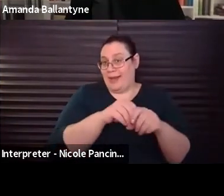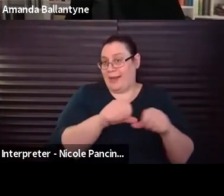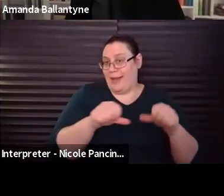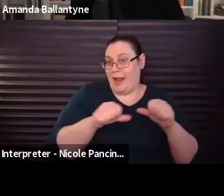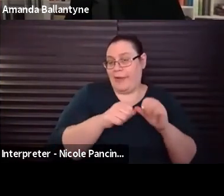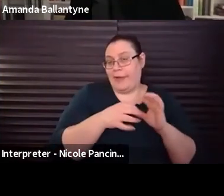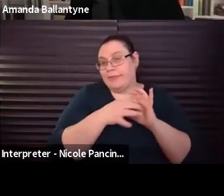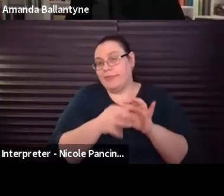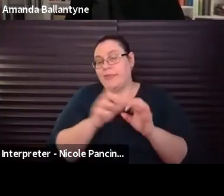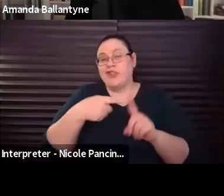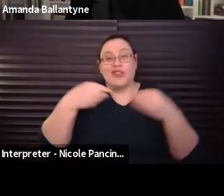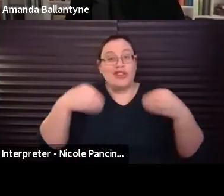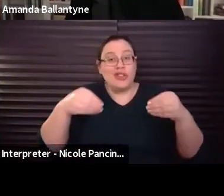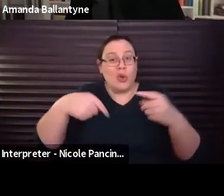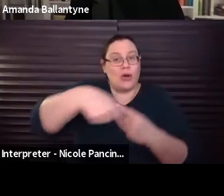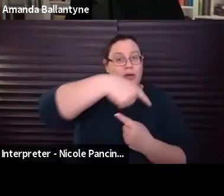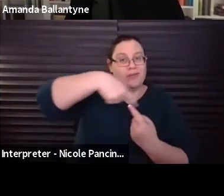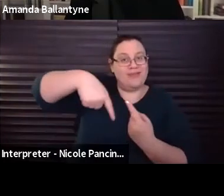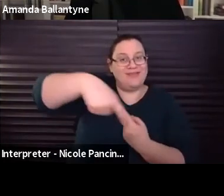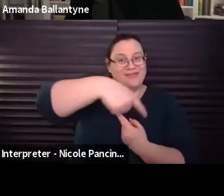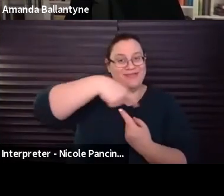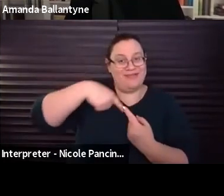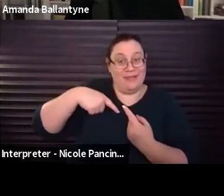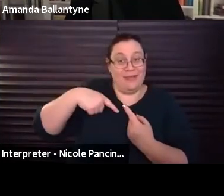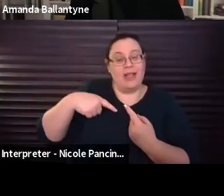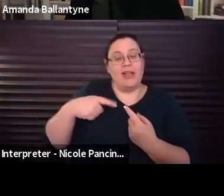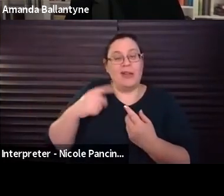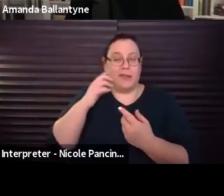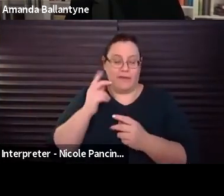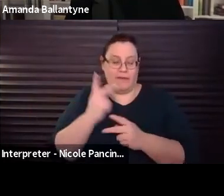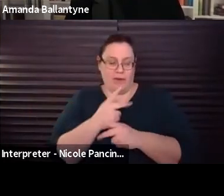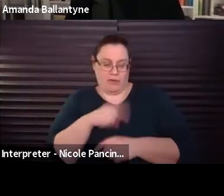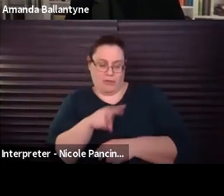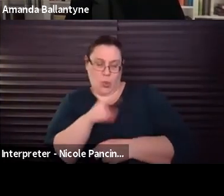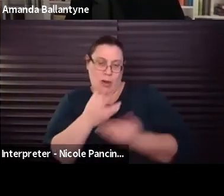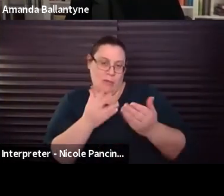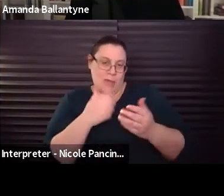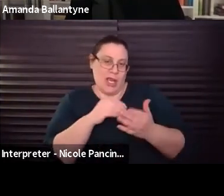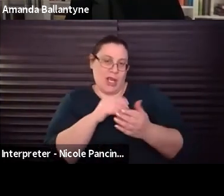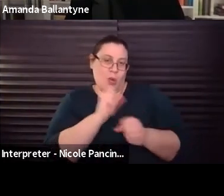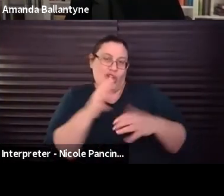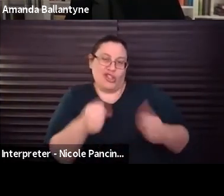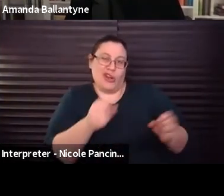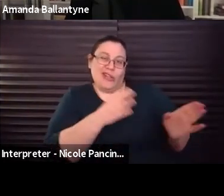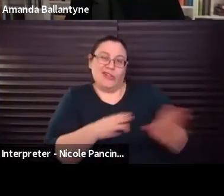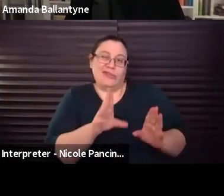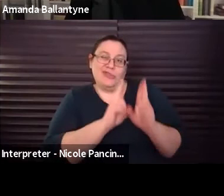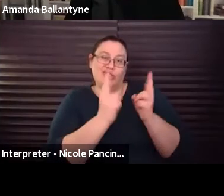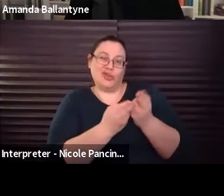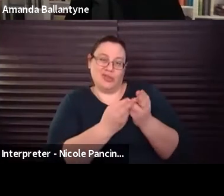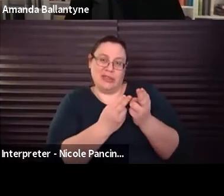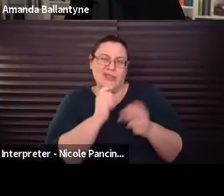certain stores to be able to determine where they may have the threat of workers organizing. It's pretty